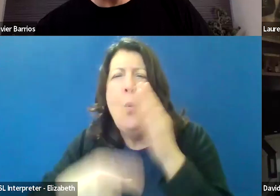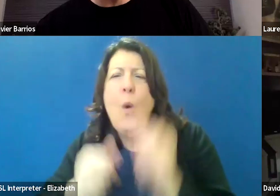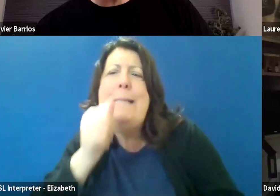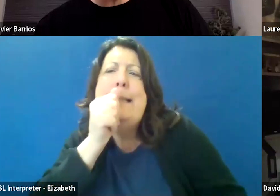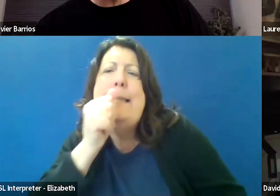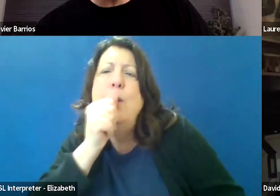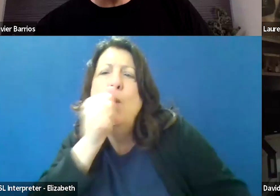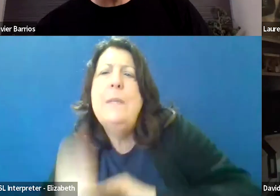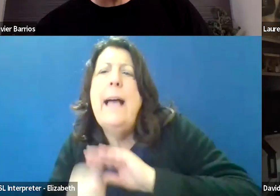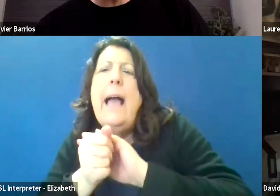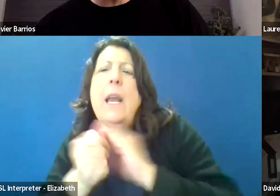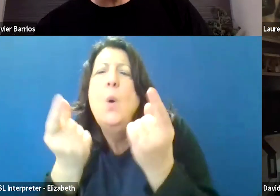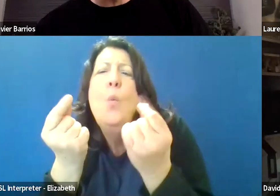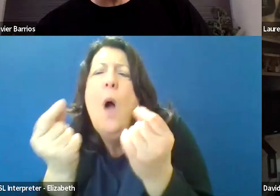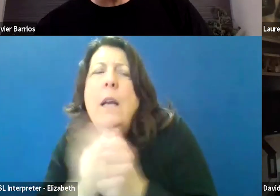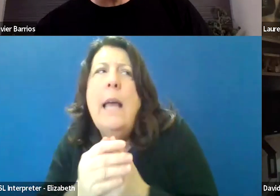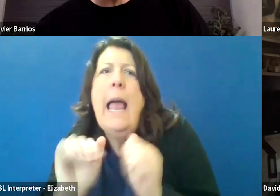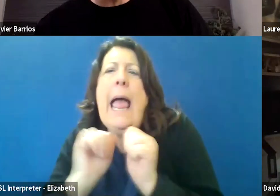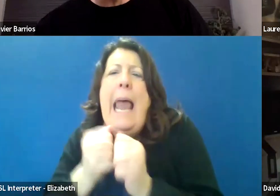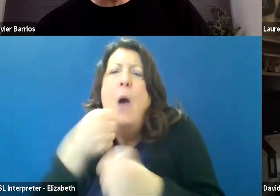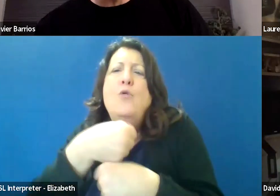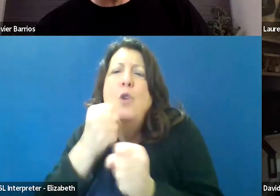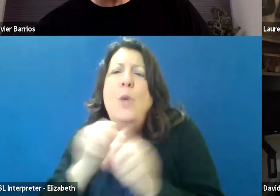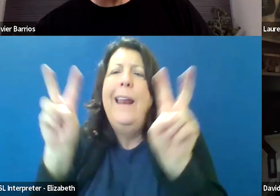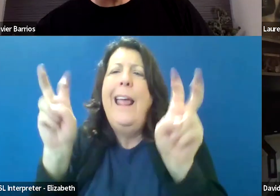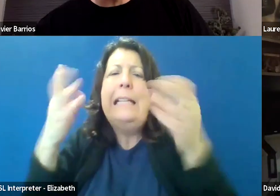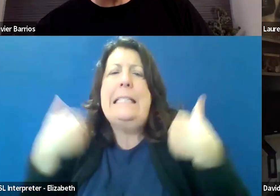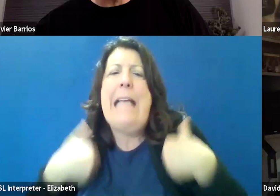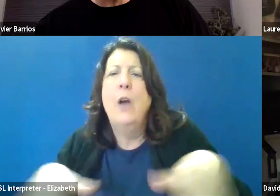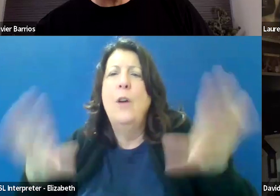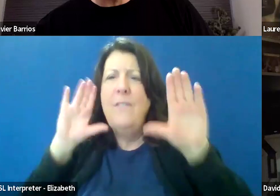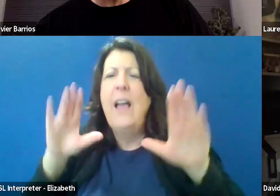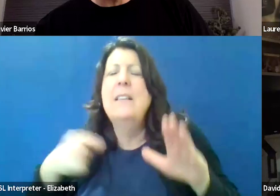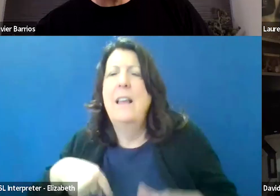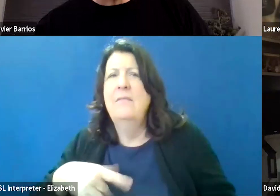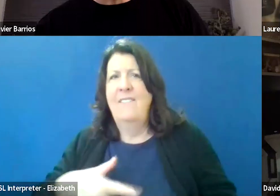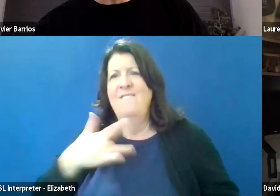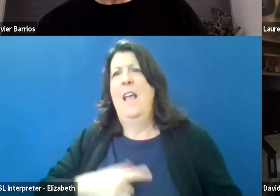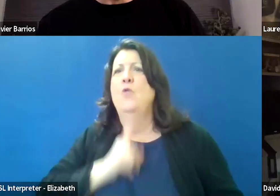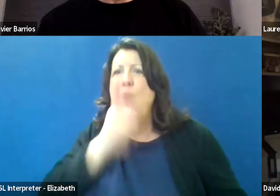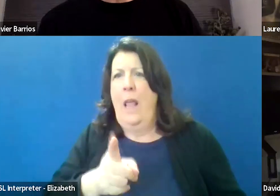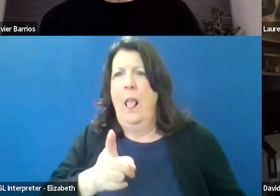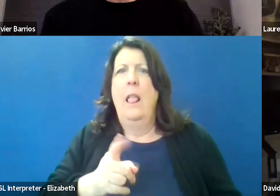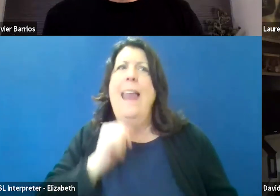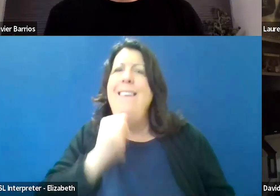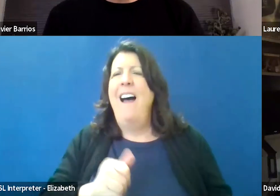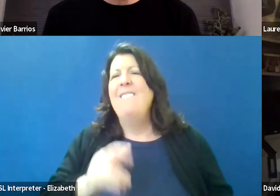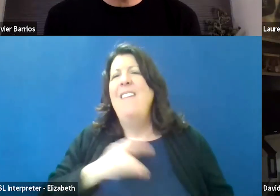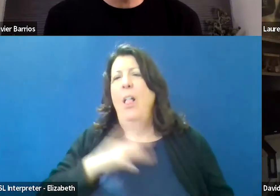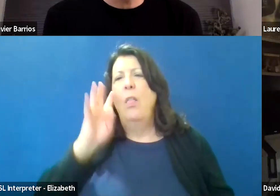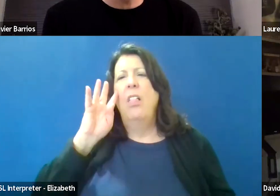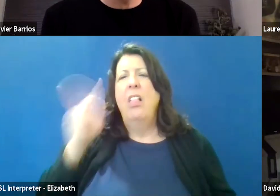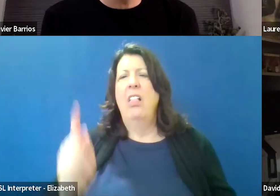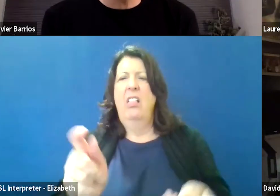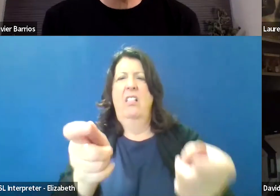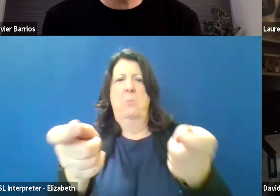sort of generate a sacrifice that was legitimate and felt real, and not manipulative, but just real.